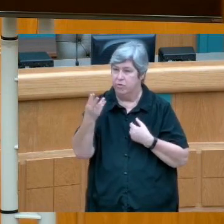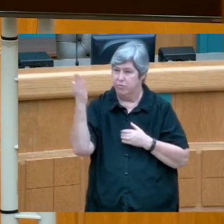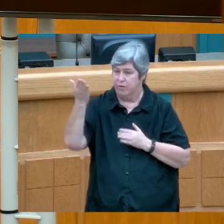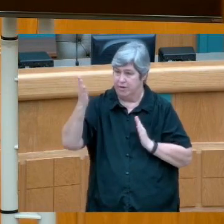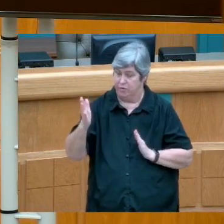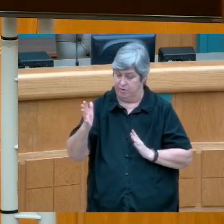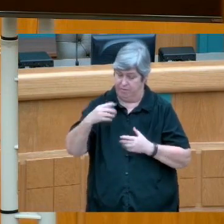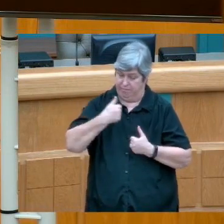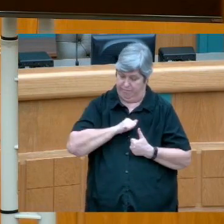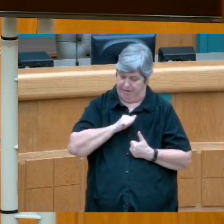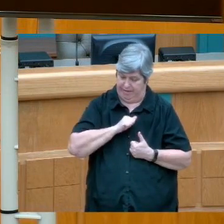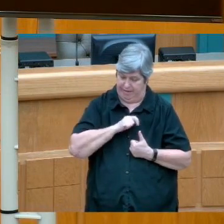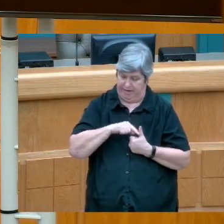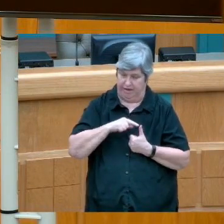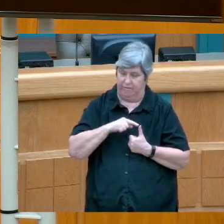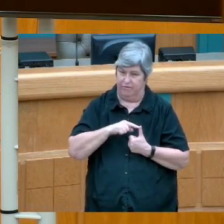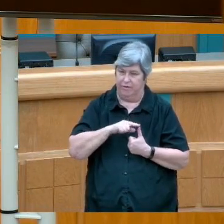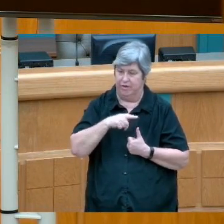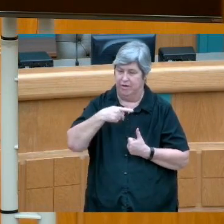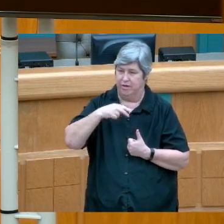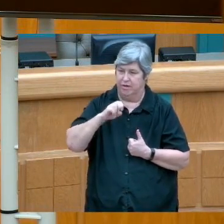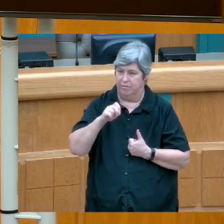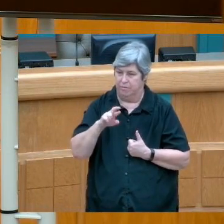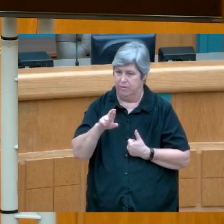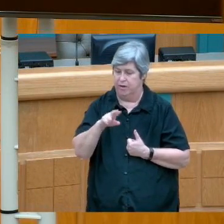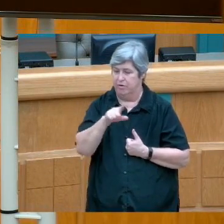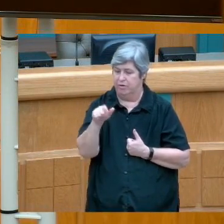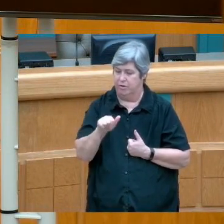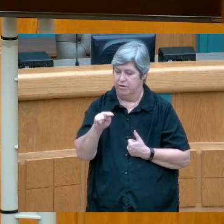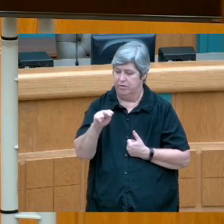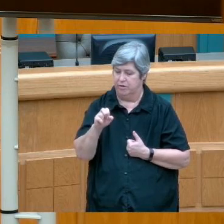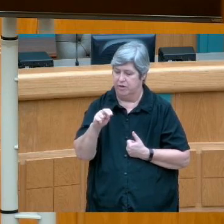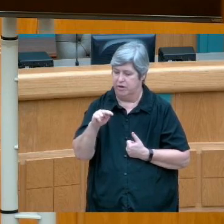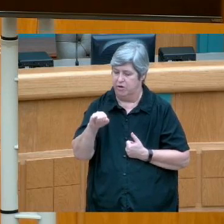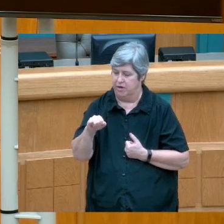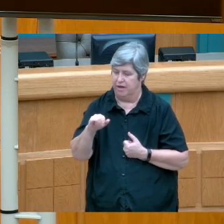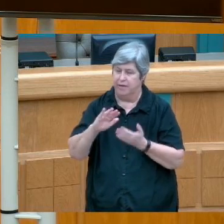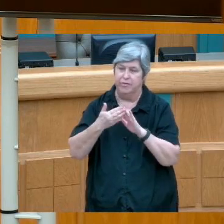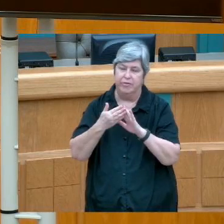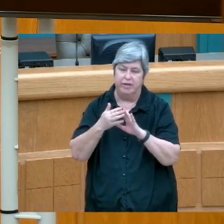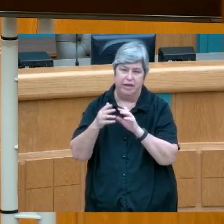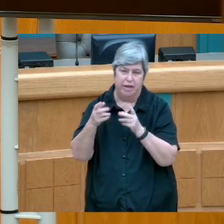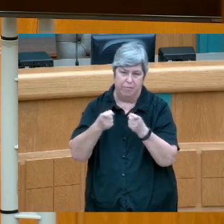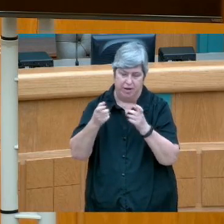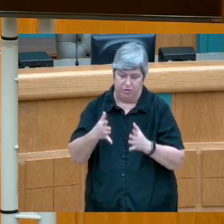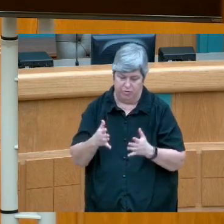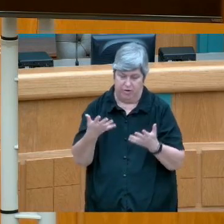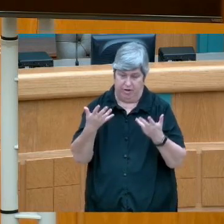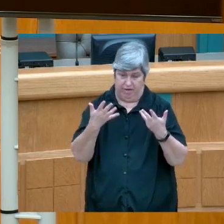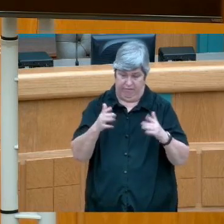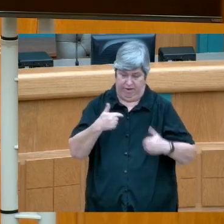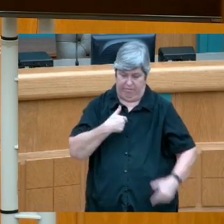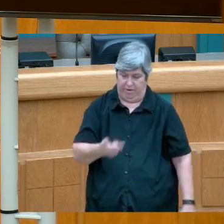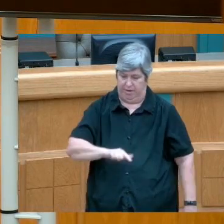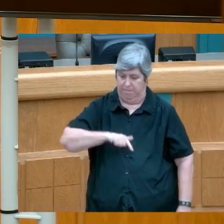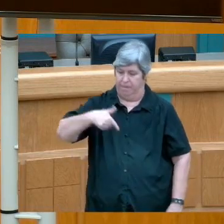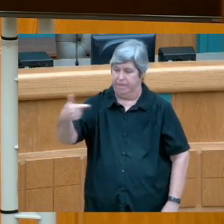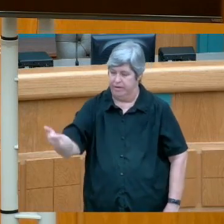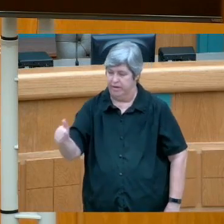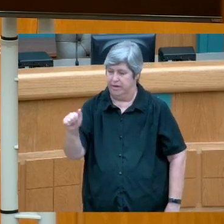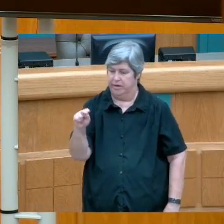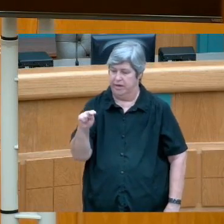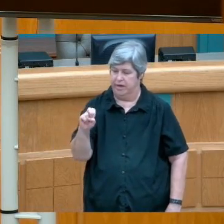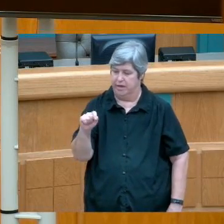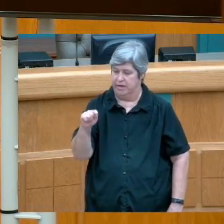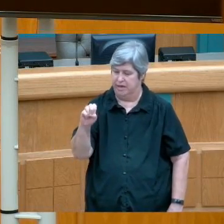including myself, Peter Zanoni, City Manager for the City of Corpus Christi. After I speak, Annette Rodriguez, our Health